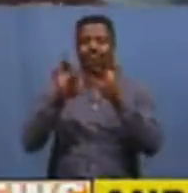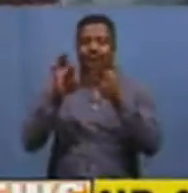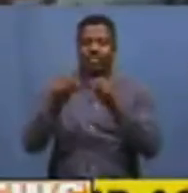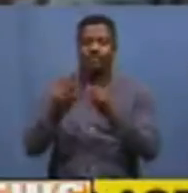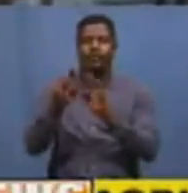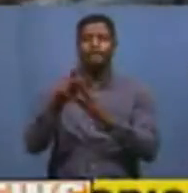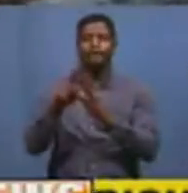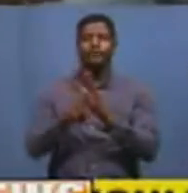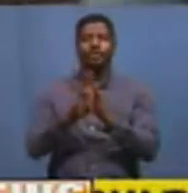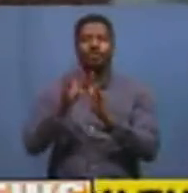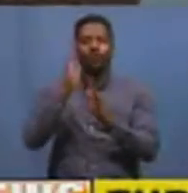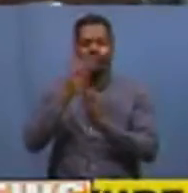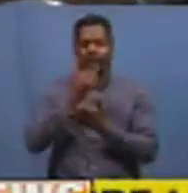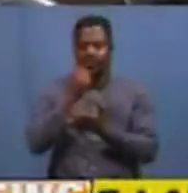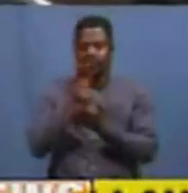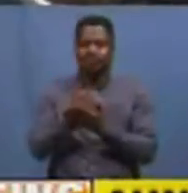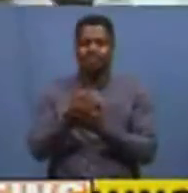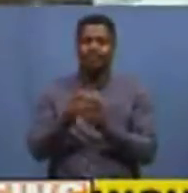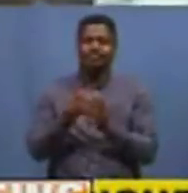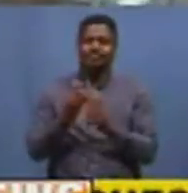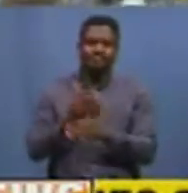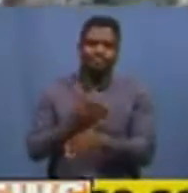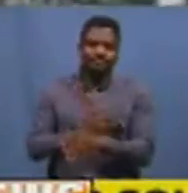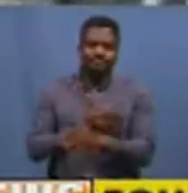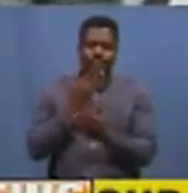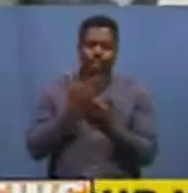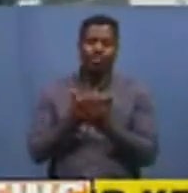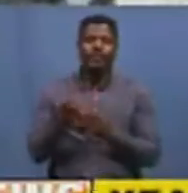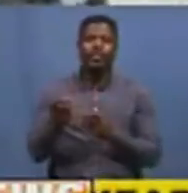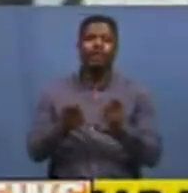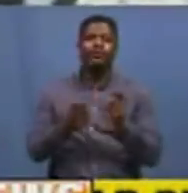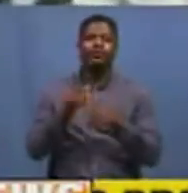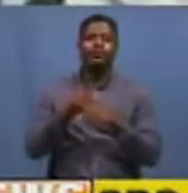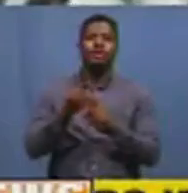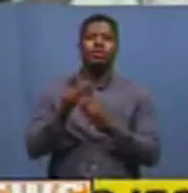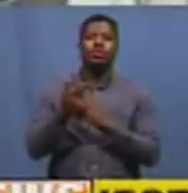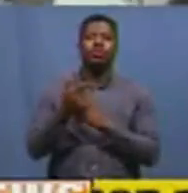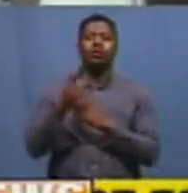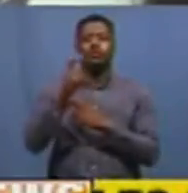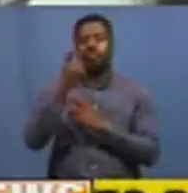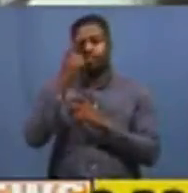policies that will ensure viability and good governance at the local level.